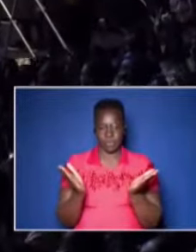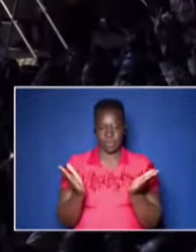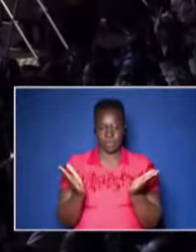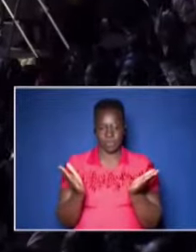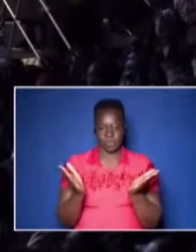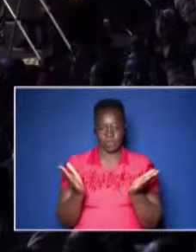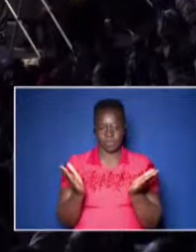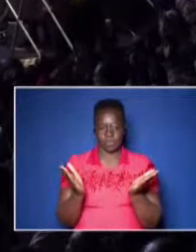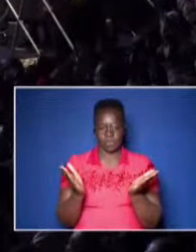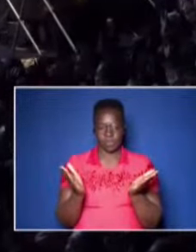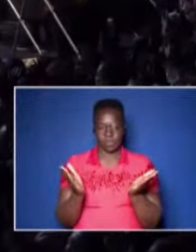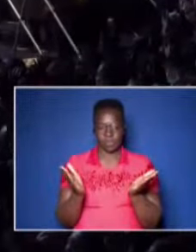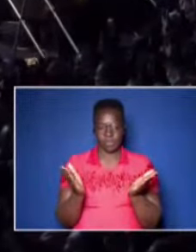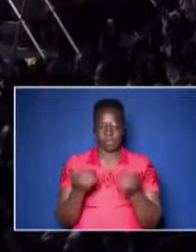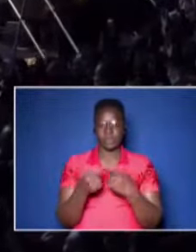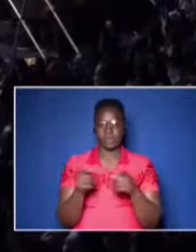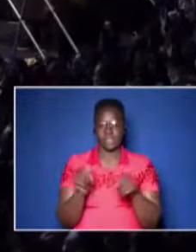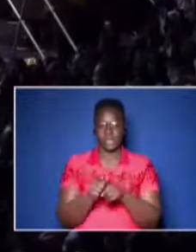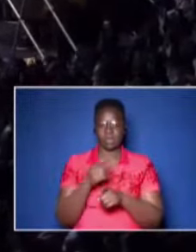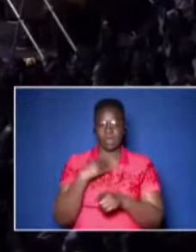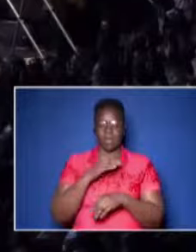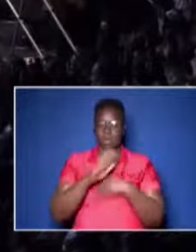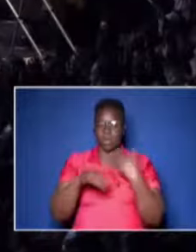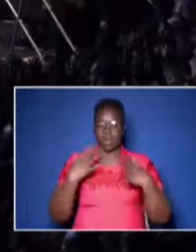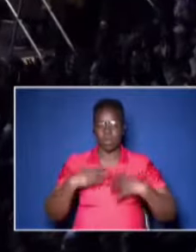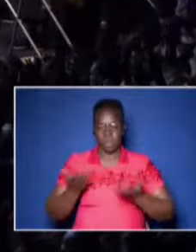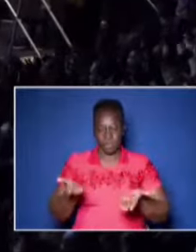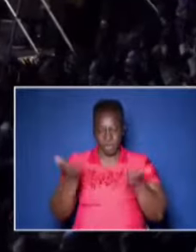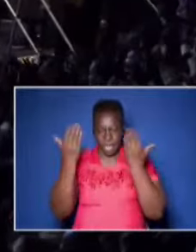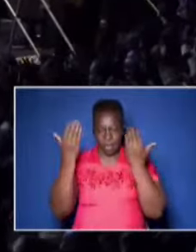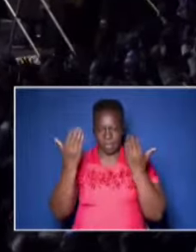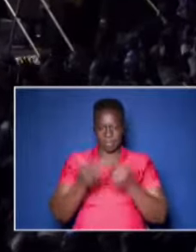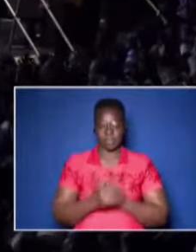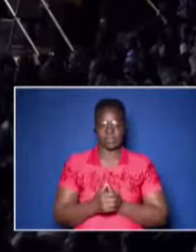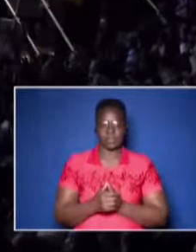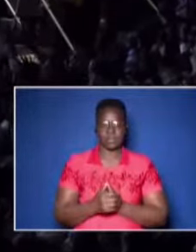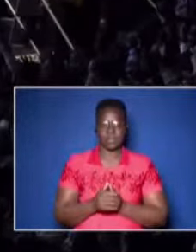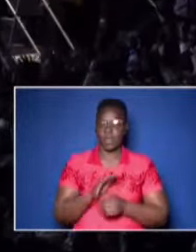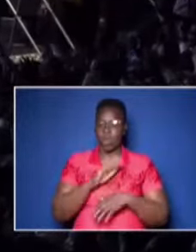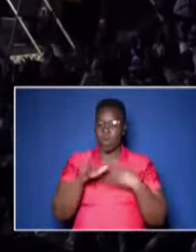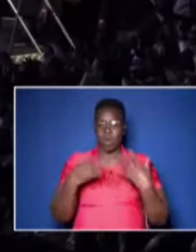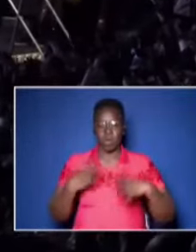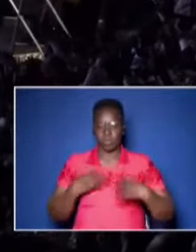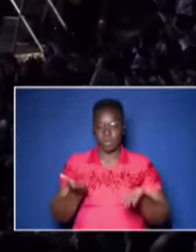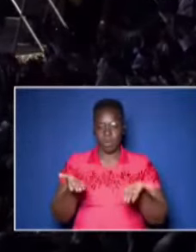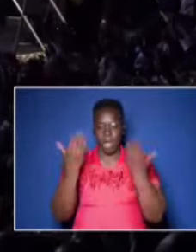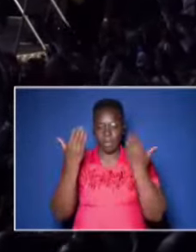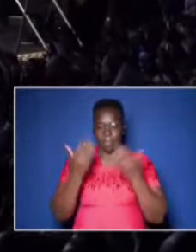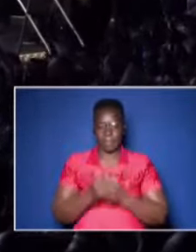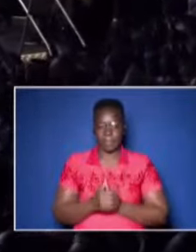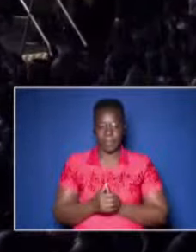you but I want the whole stadium to stand up everyone stand